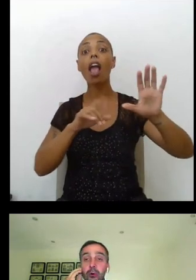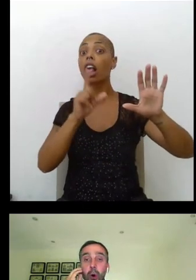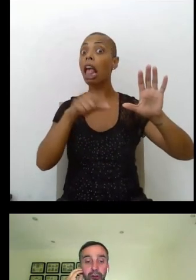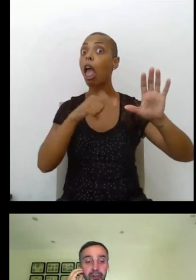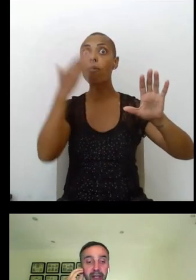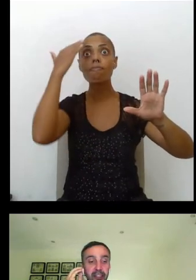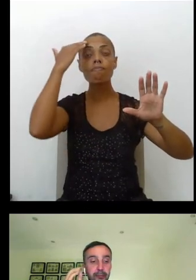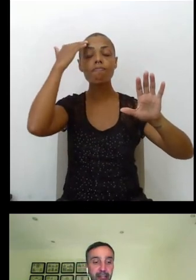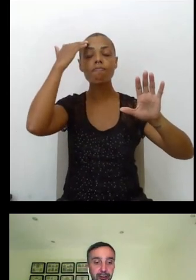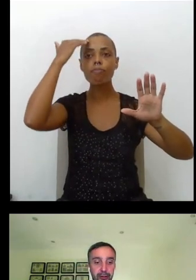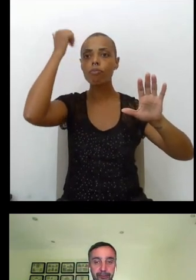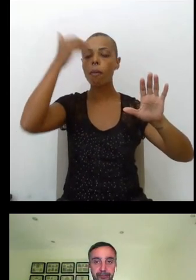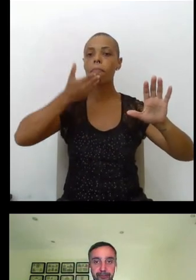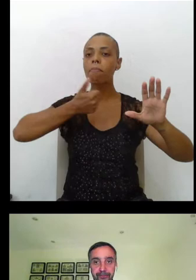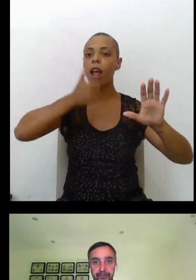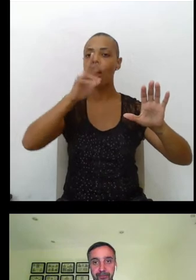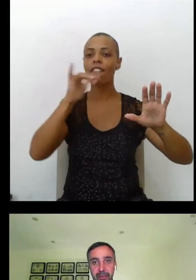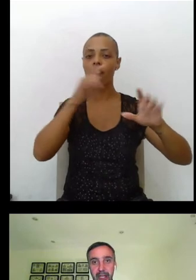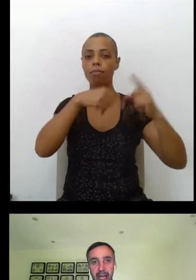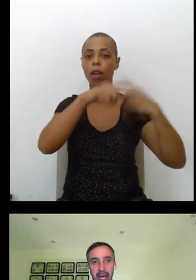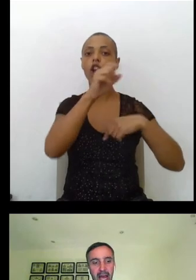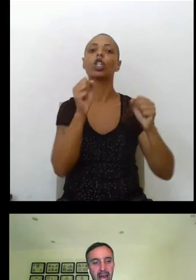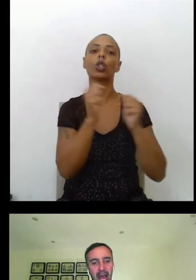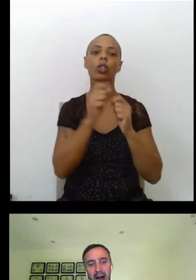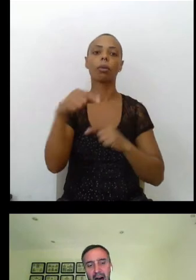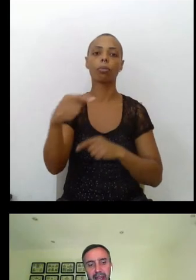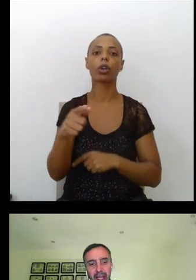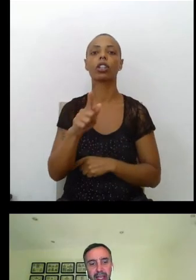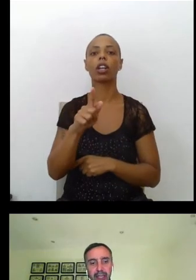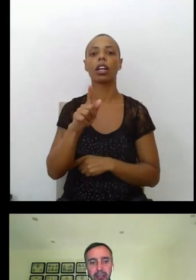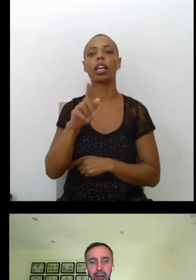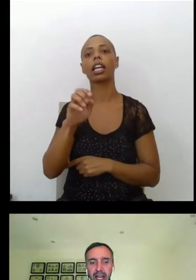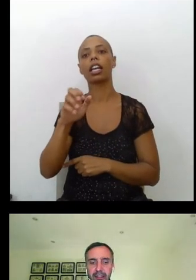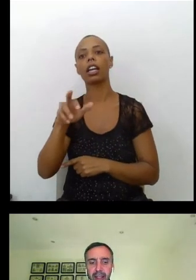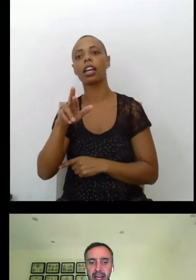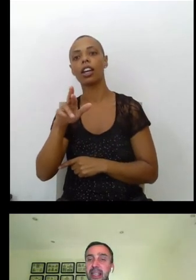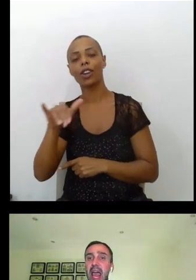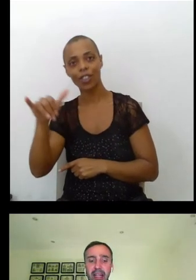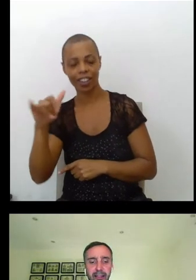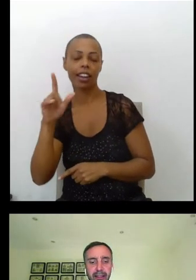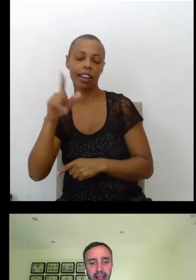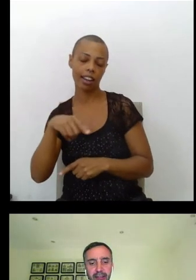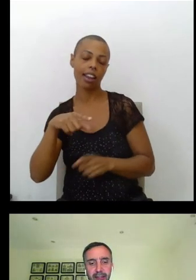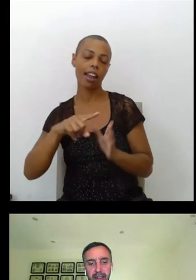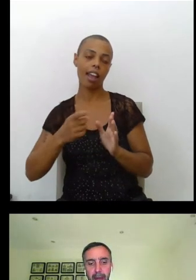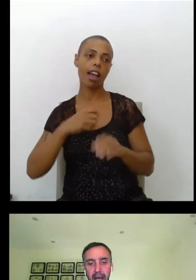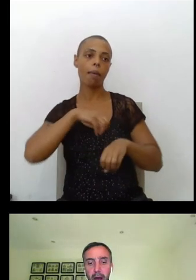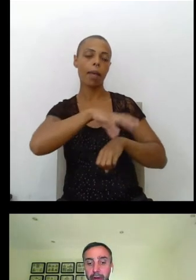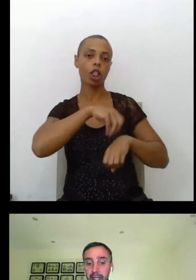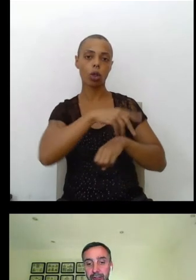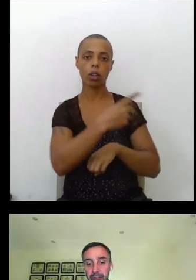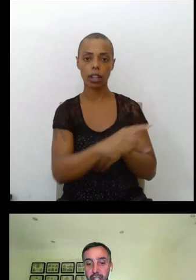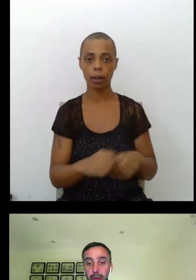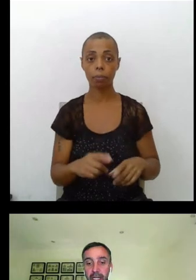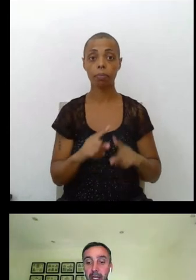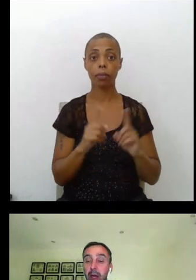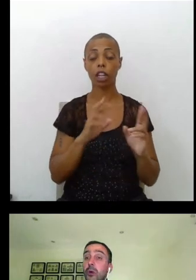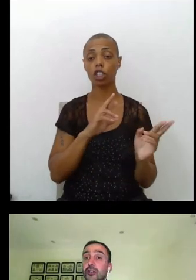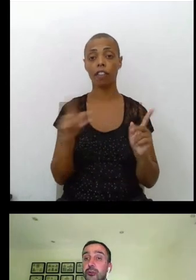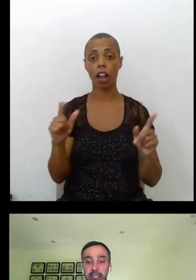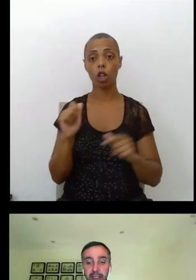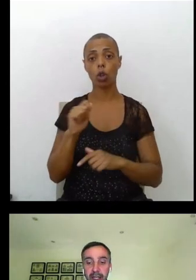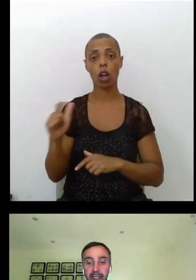Geary who was his mentor unlike in the US the AIDS deaths in my own country